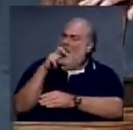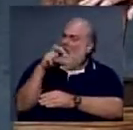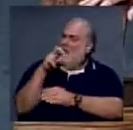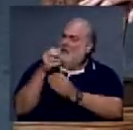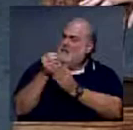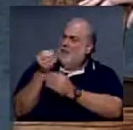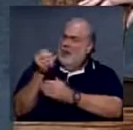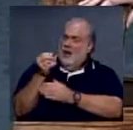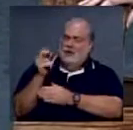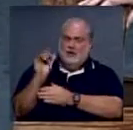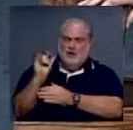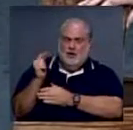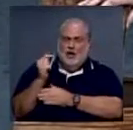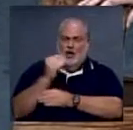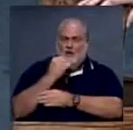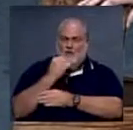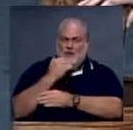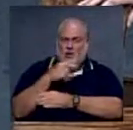food.